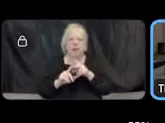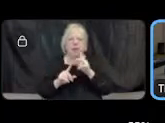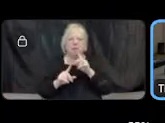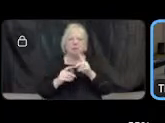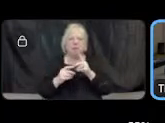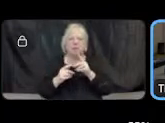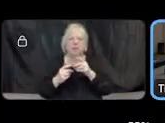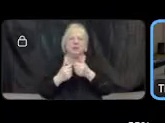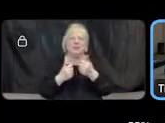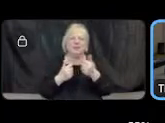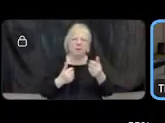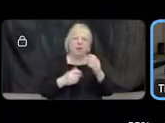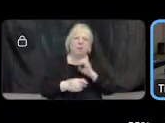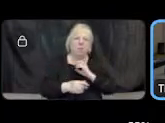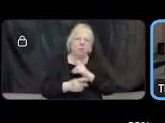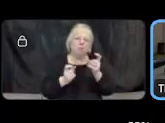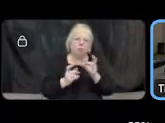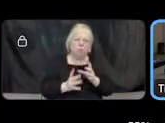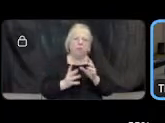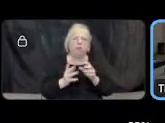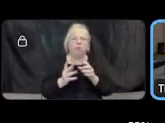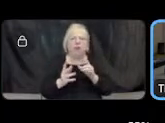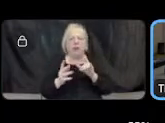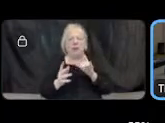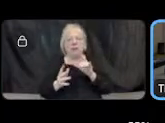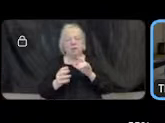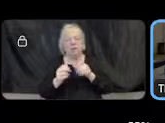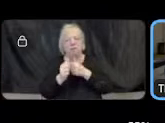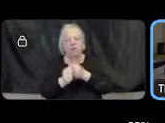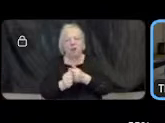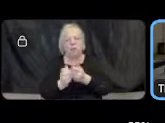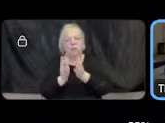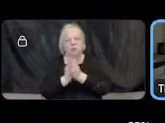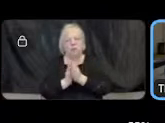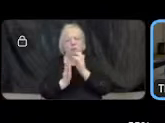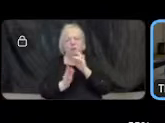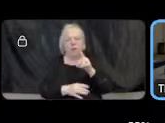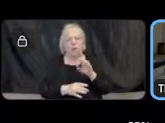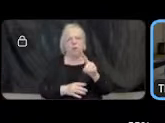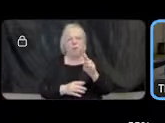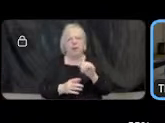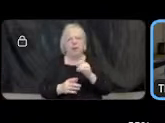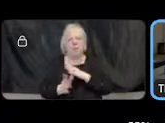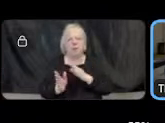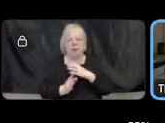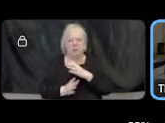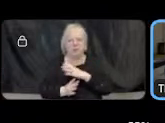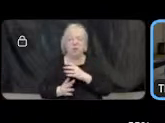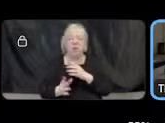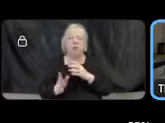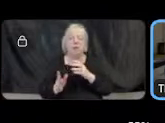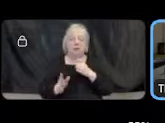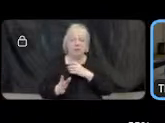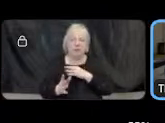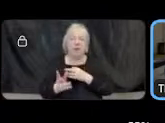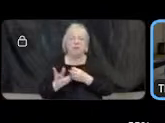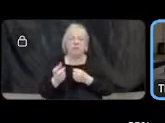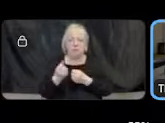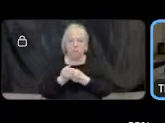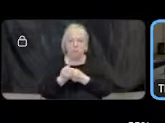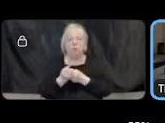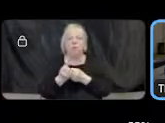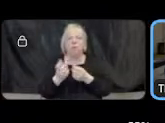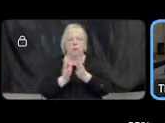Board of Directors following approval of the requested POD by the Planning Commission. Staff is supportive of the requested POD